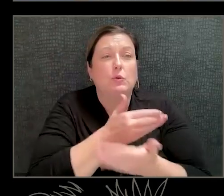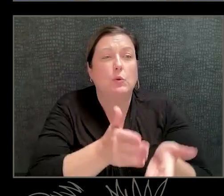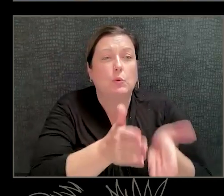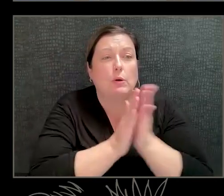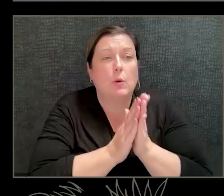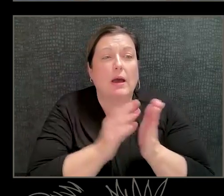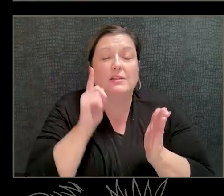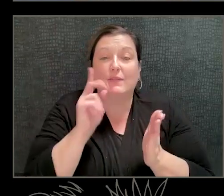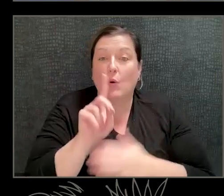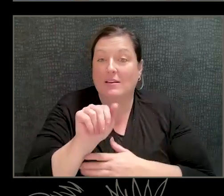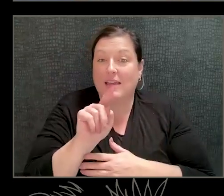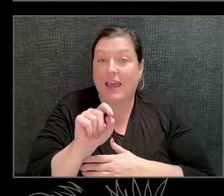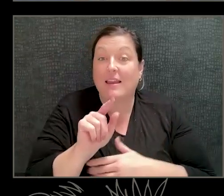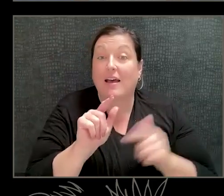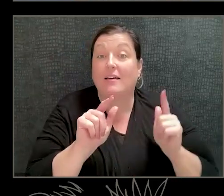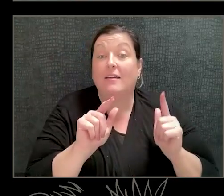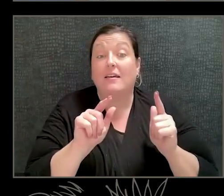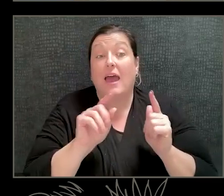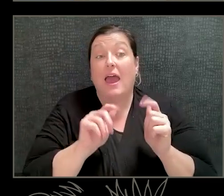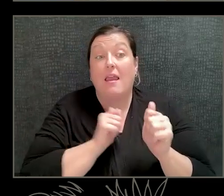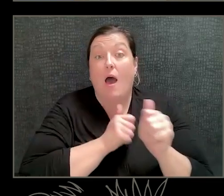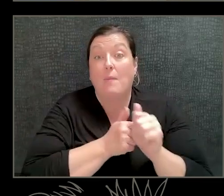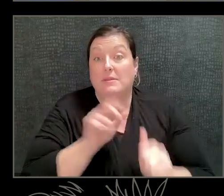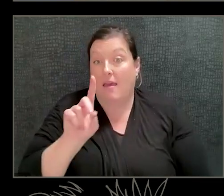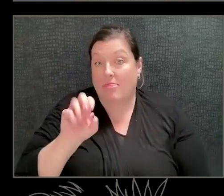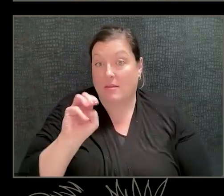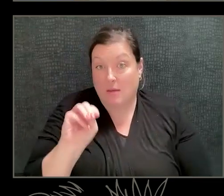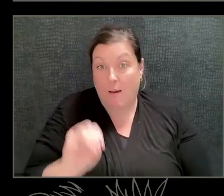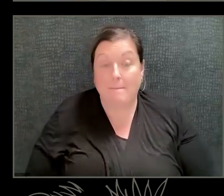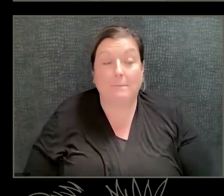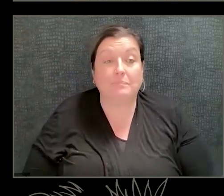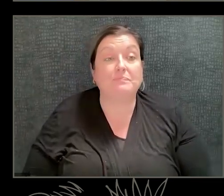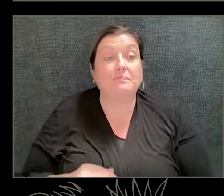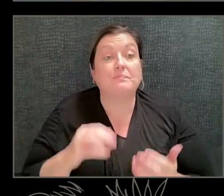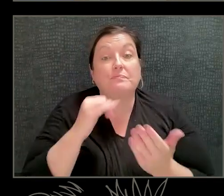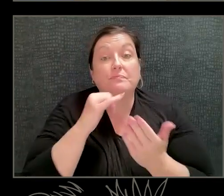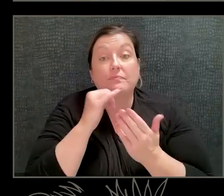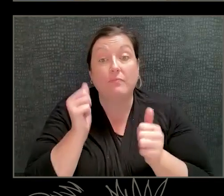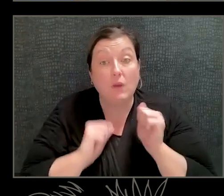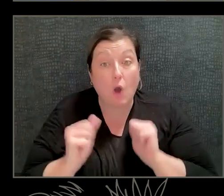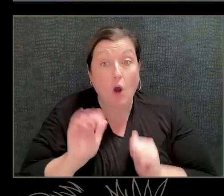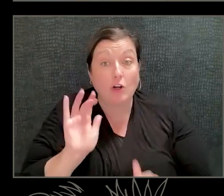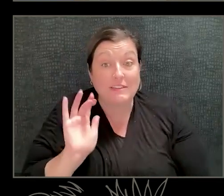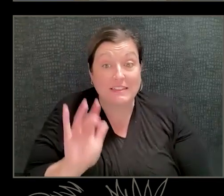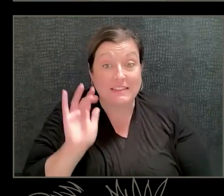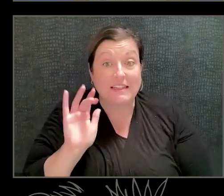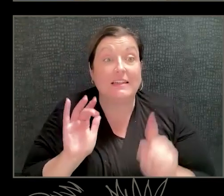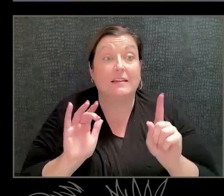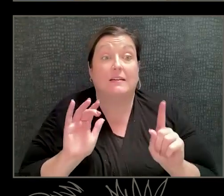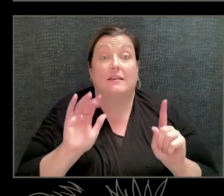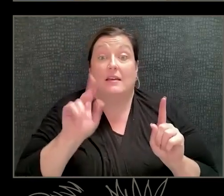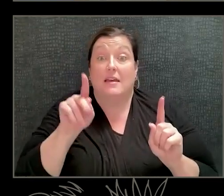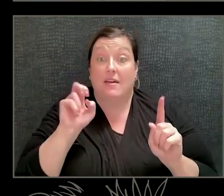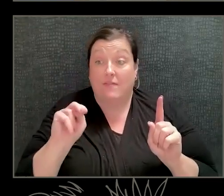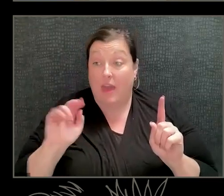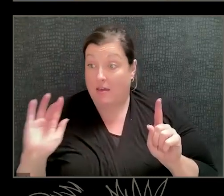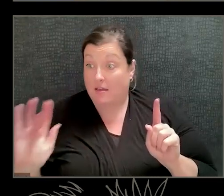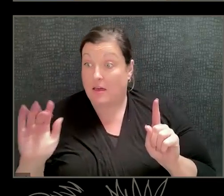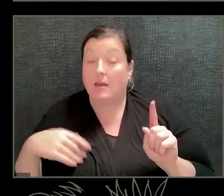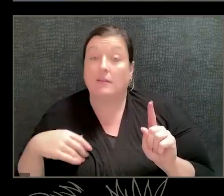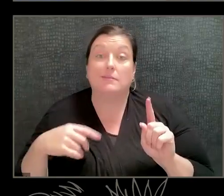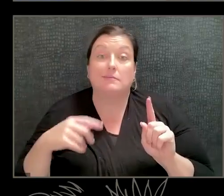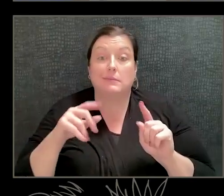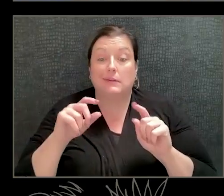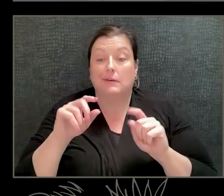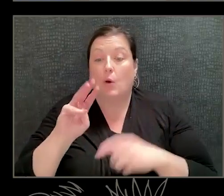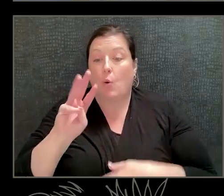update the DOM. The artist pick. If Ken were to click there, we would show a widget, and Ken could search his discography, pick a single,